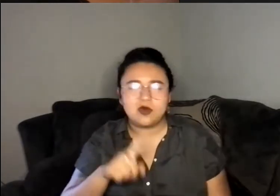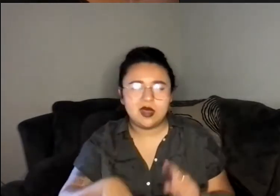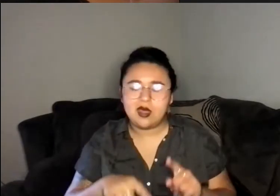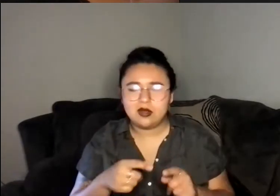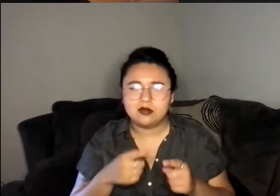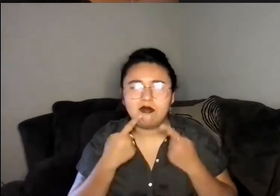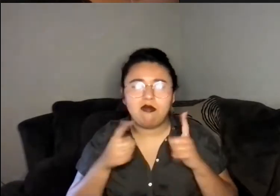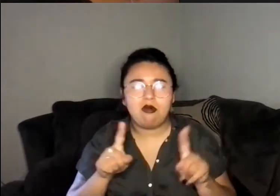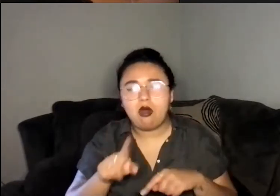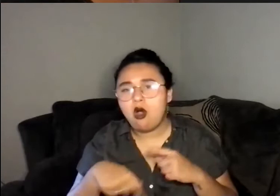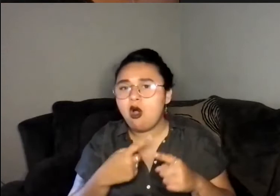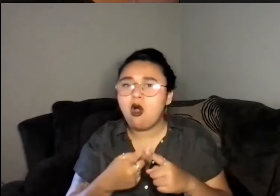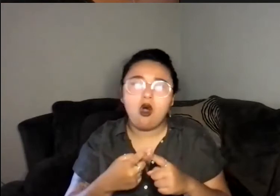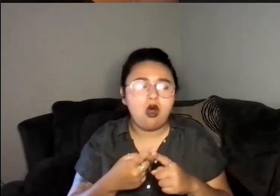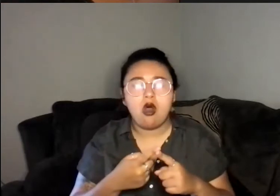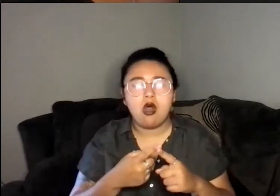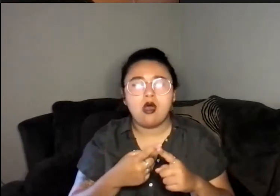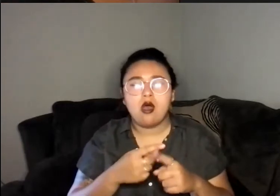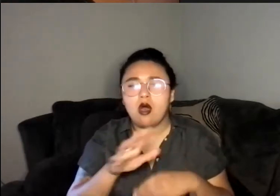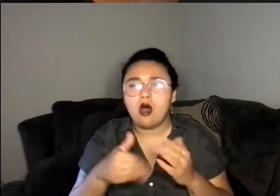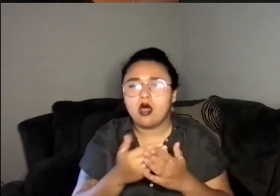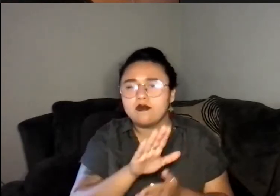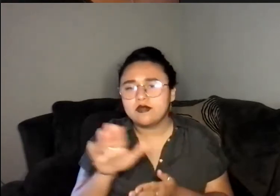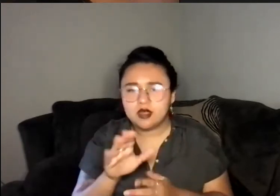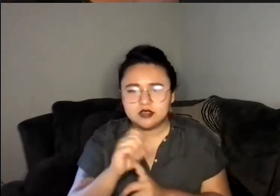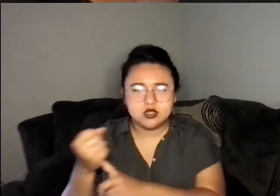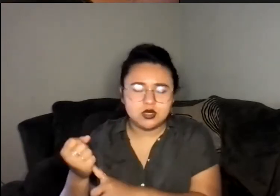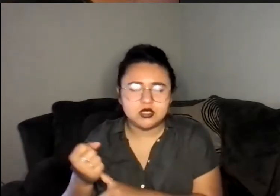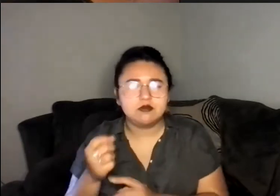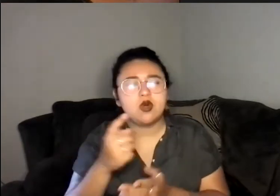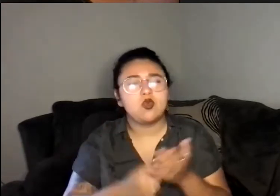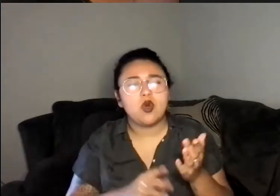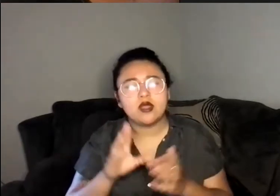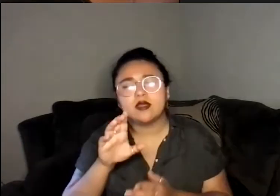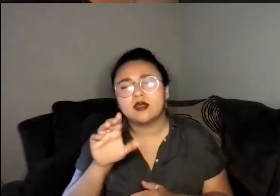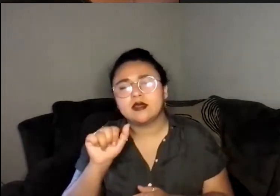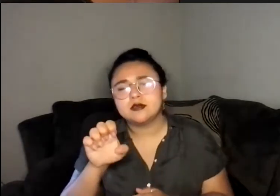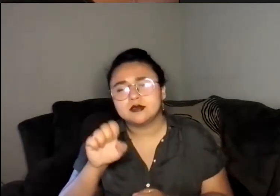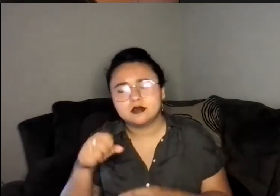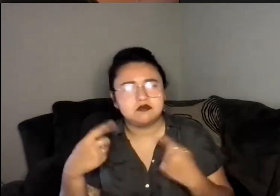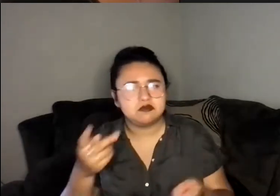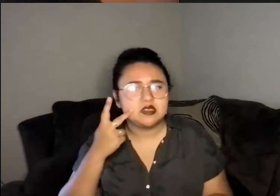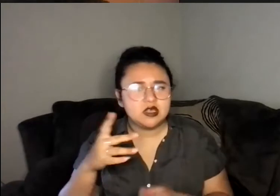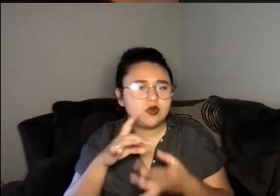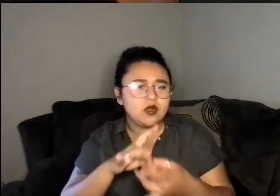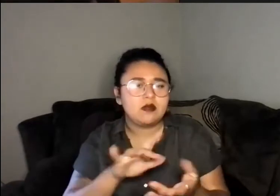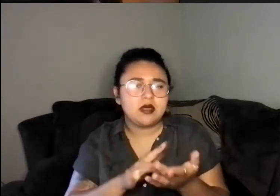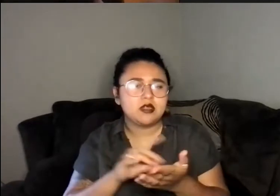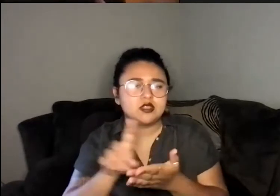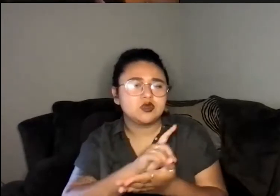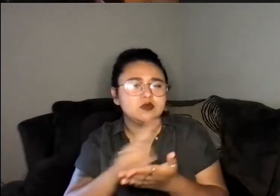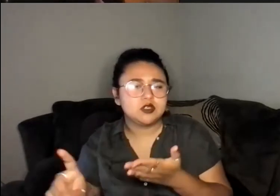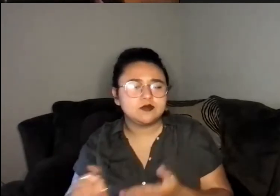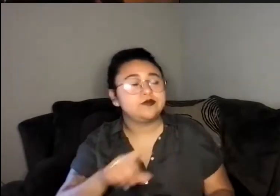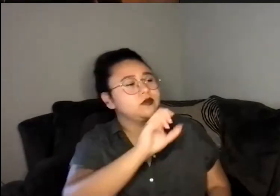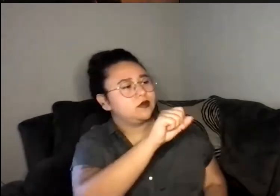the sort of broad categories that people bring to you outside of the medical discrimination that you've already talked about? Okay. Yeah, I